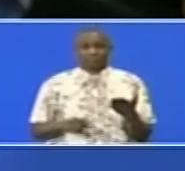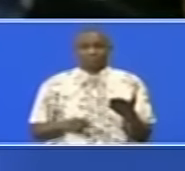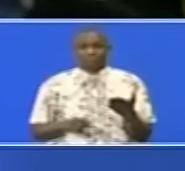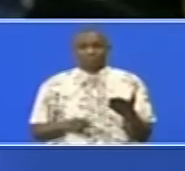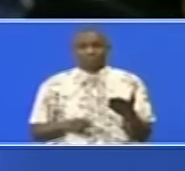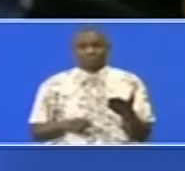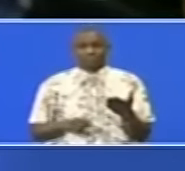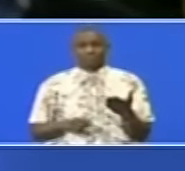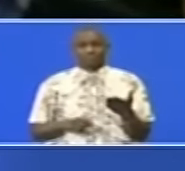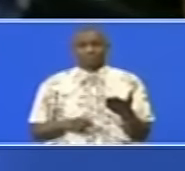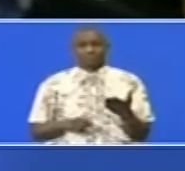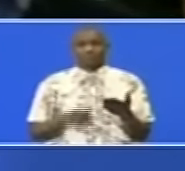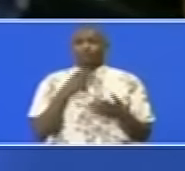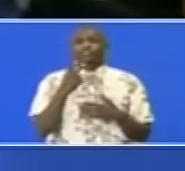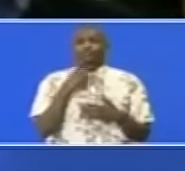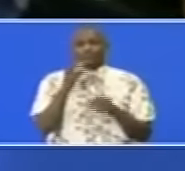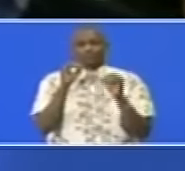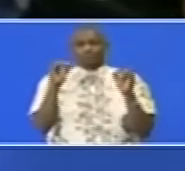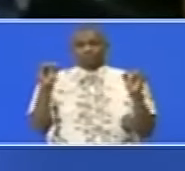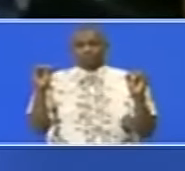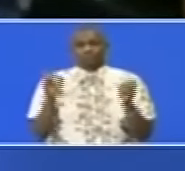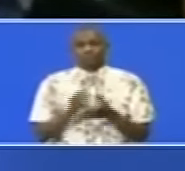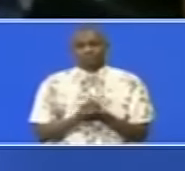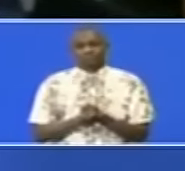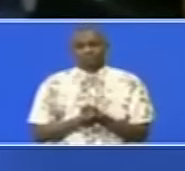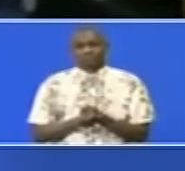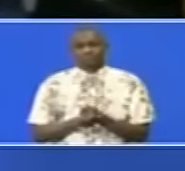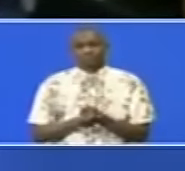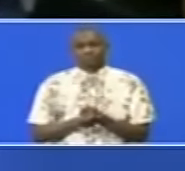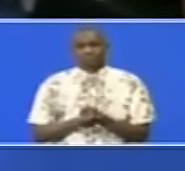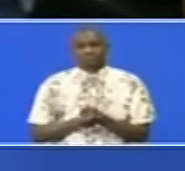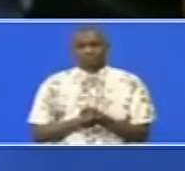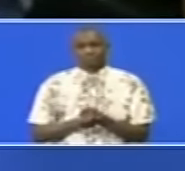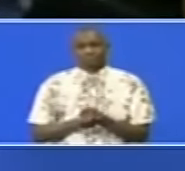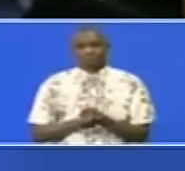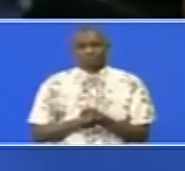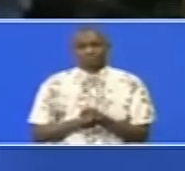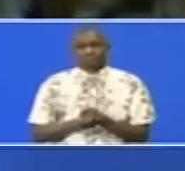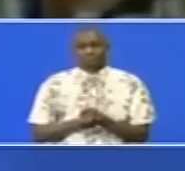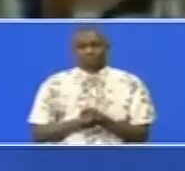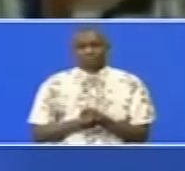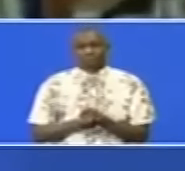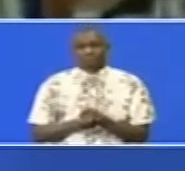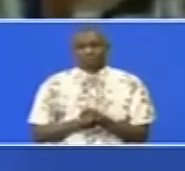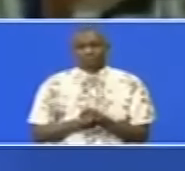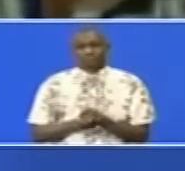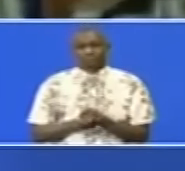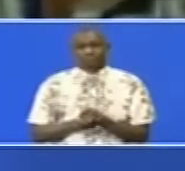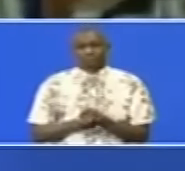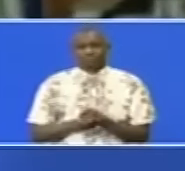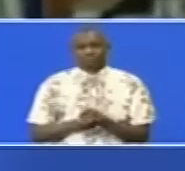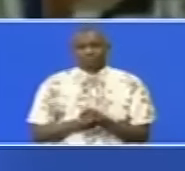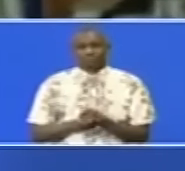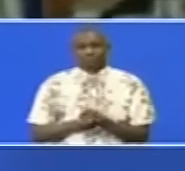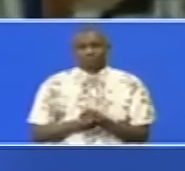No, I've been speaking to a number of people who are close to the investigation and who've been following the case, and there has been some